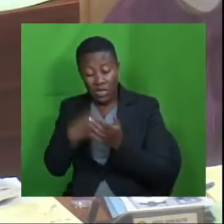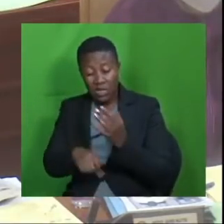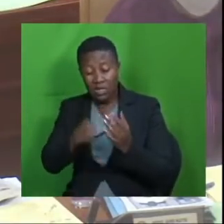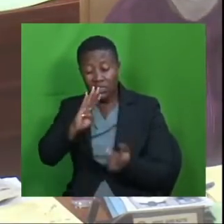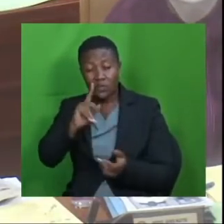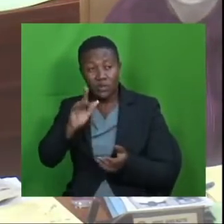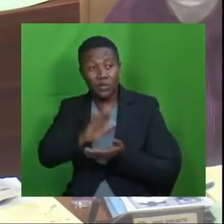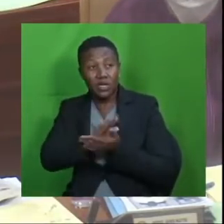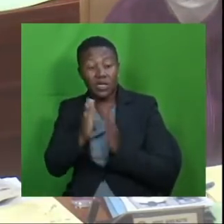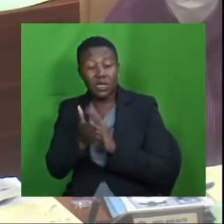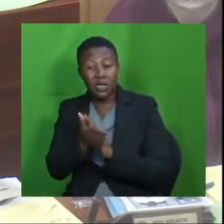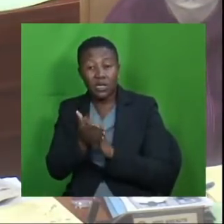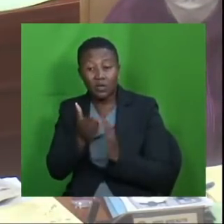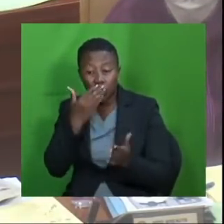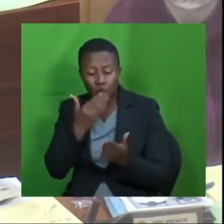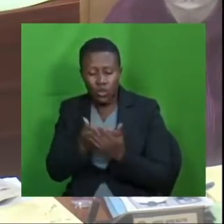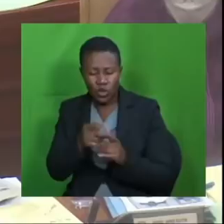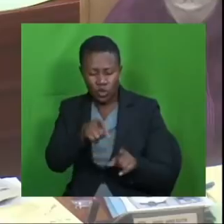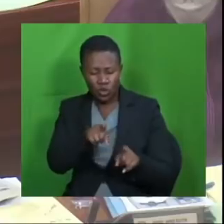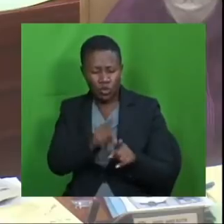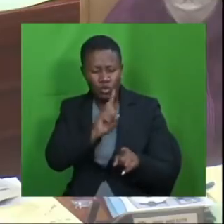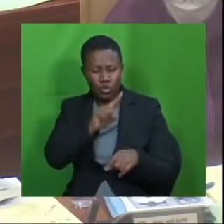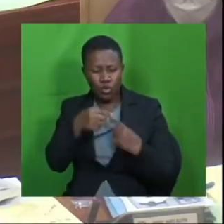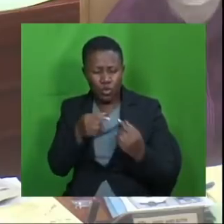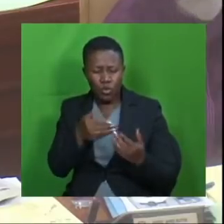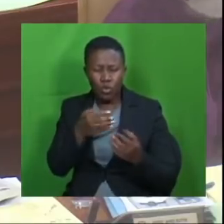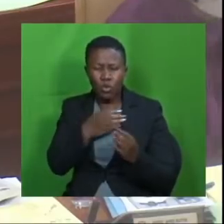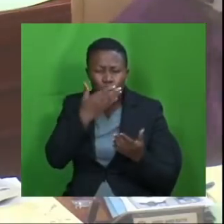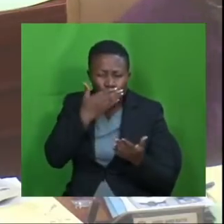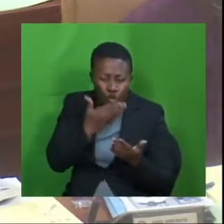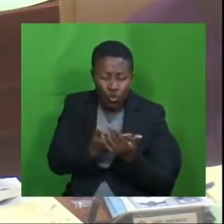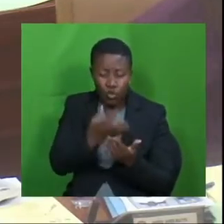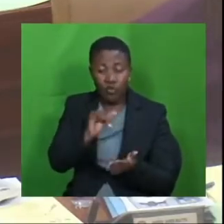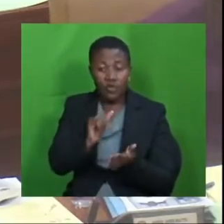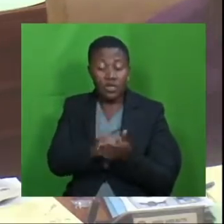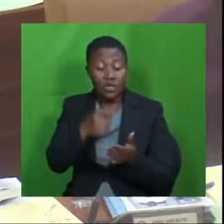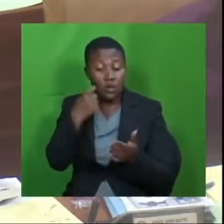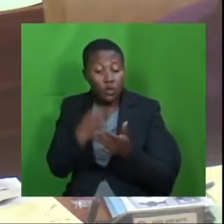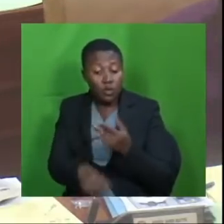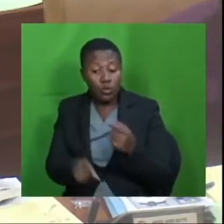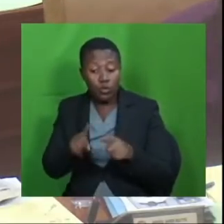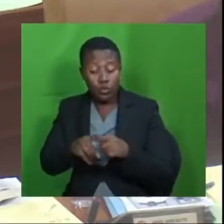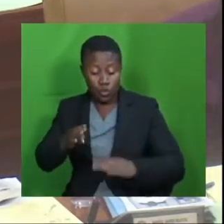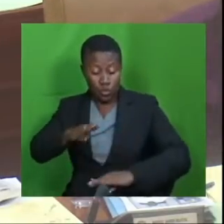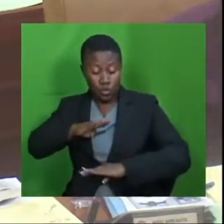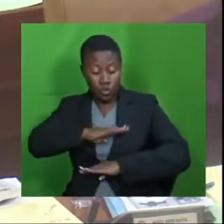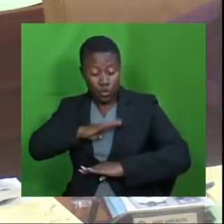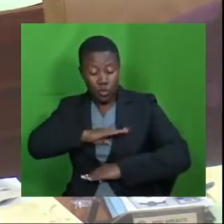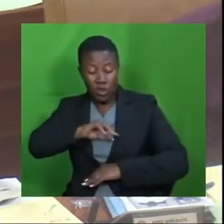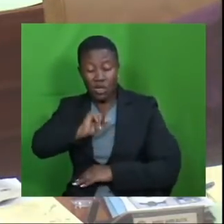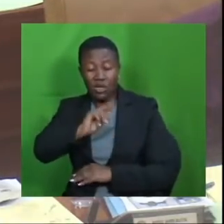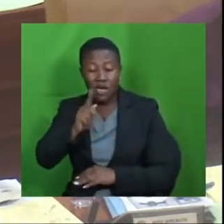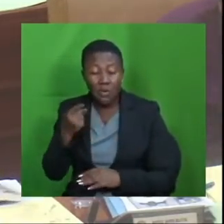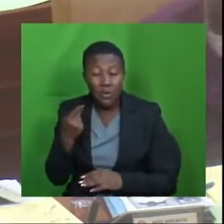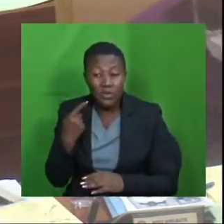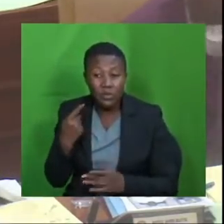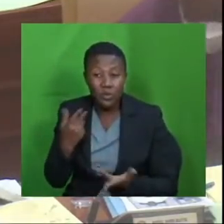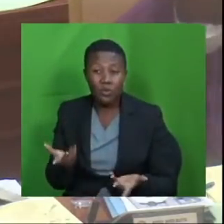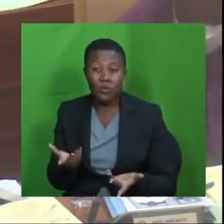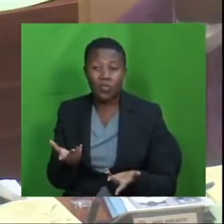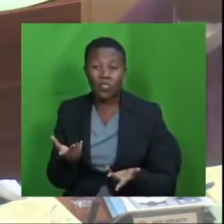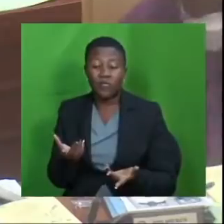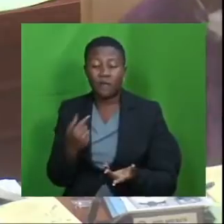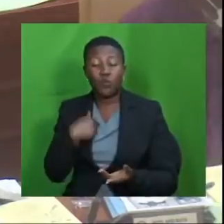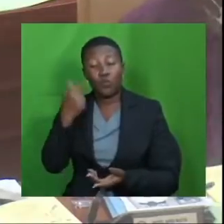convenient, he also spoke about efficiency of the tax. To satisfy the principle of Adam Smith of efficiency, we